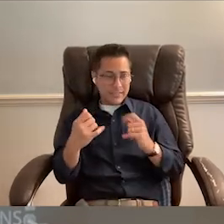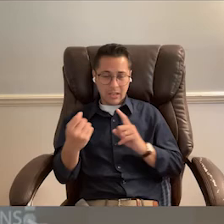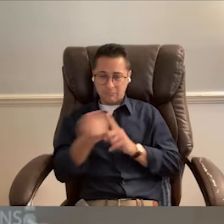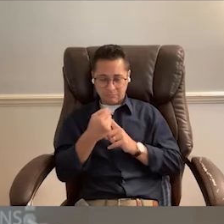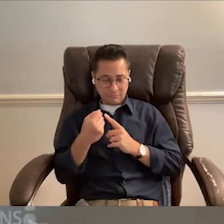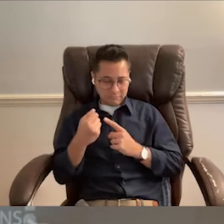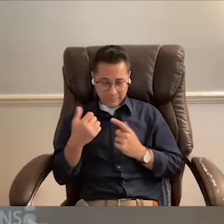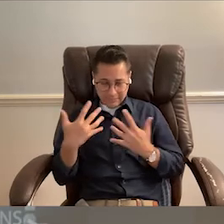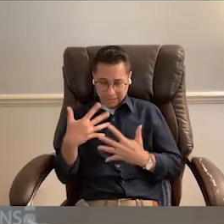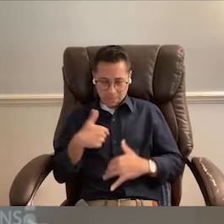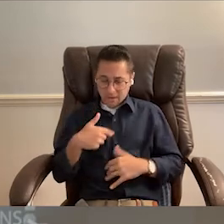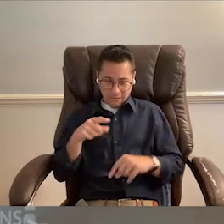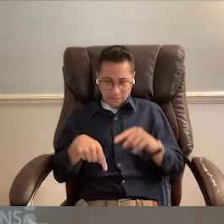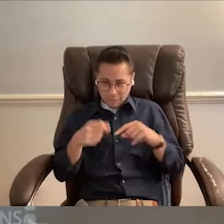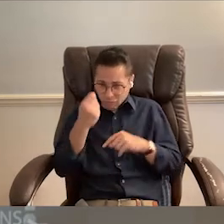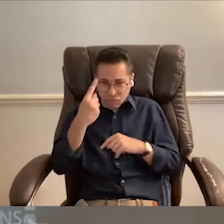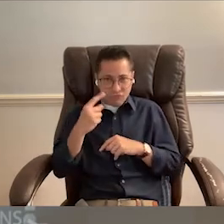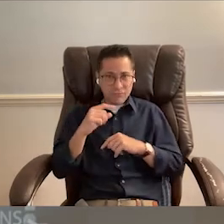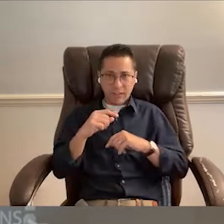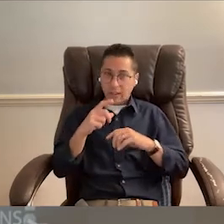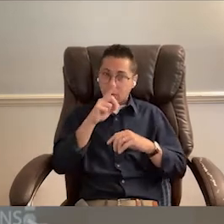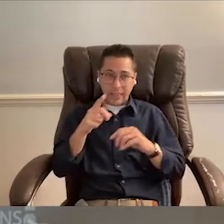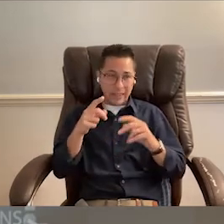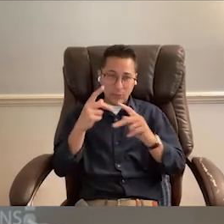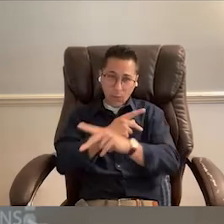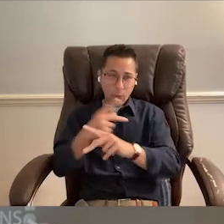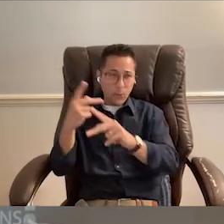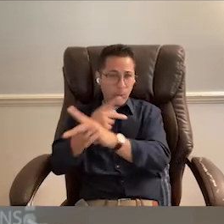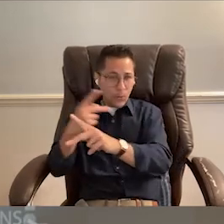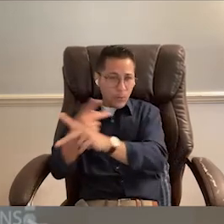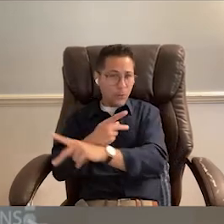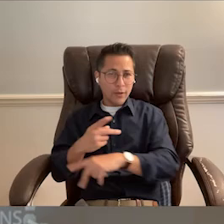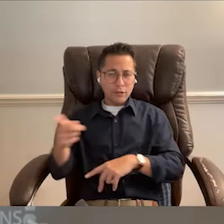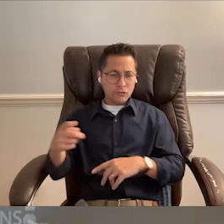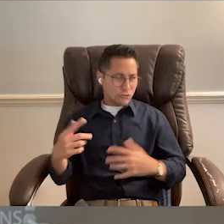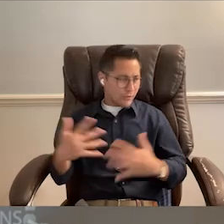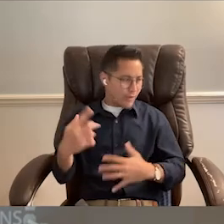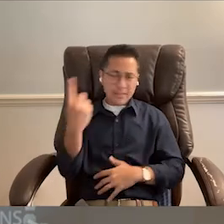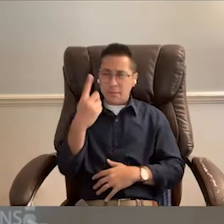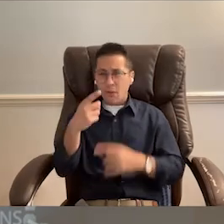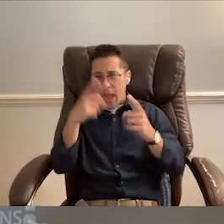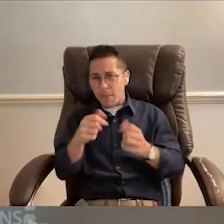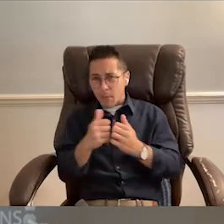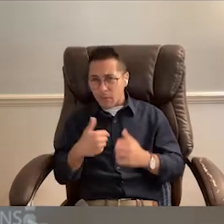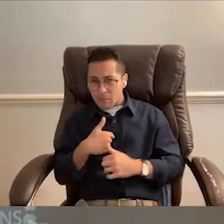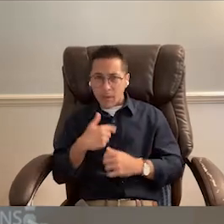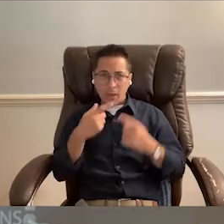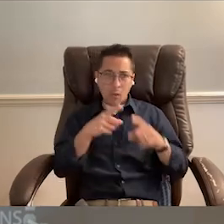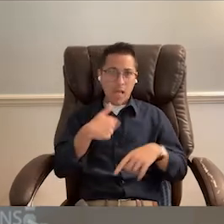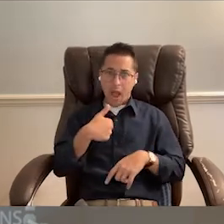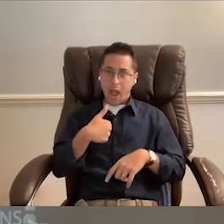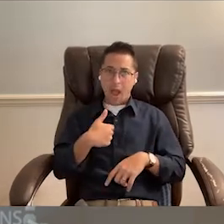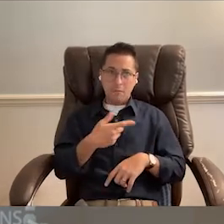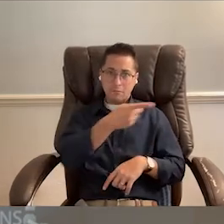tells me, Mom, I know that's not real, that it's not gonna happen, but my mind doesn't understand it. And it's just getting worse and worse,